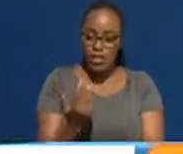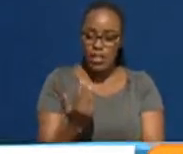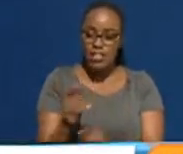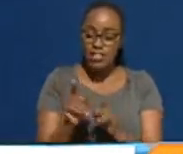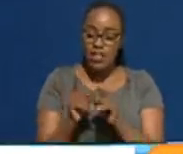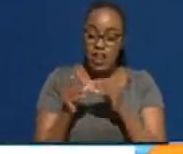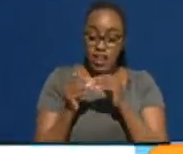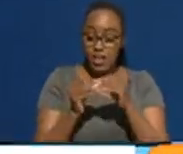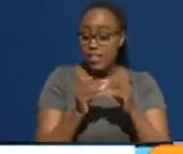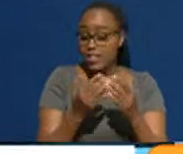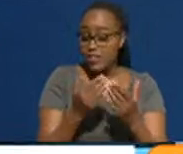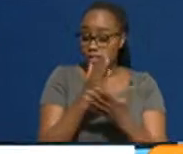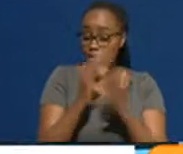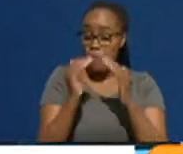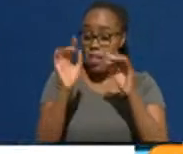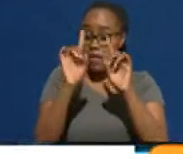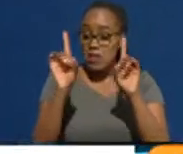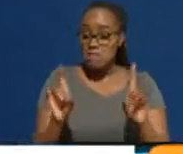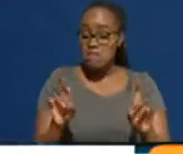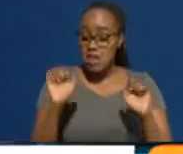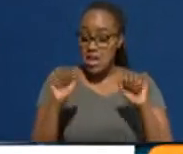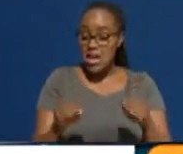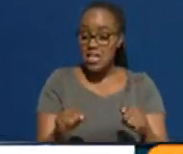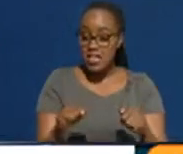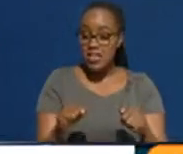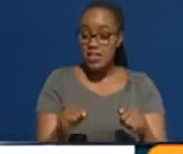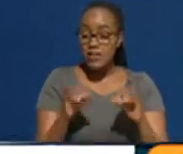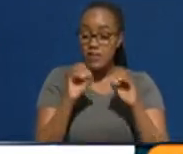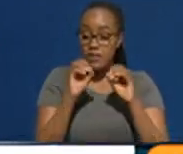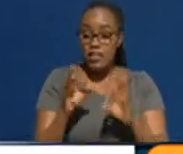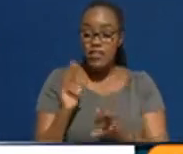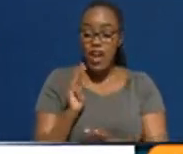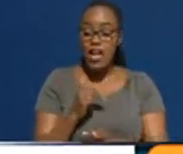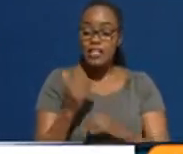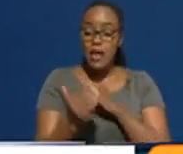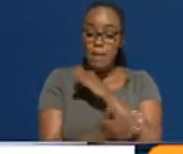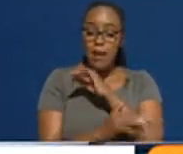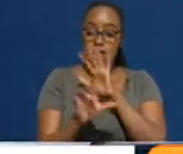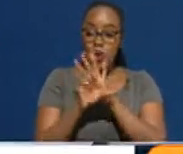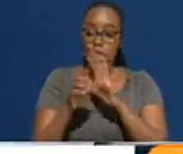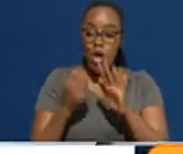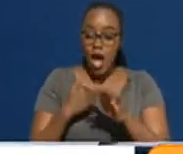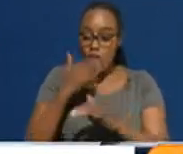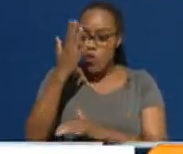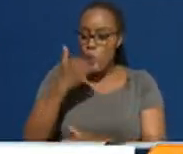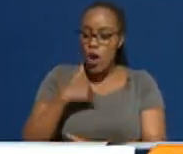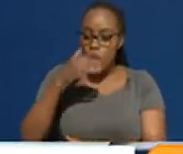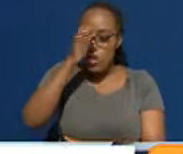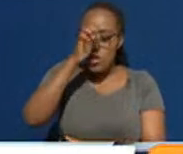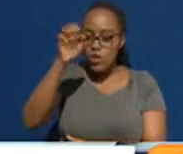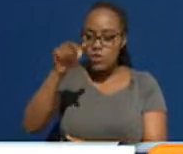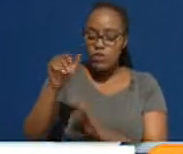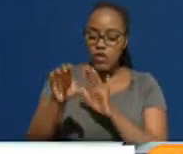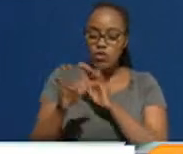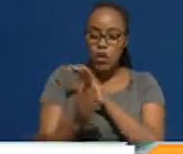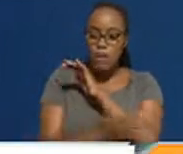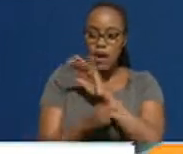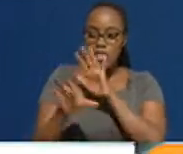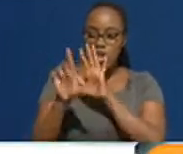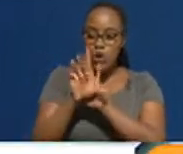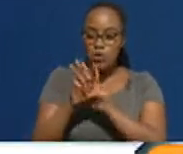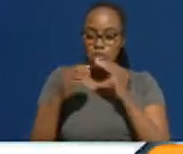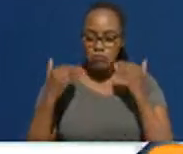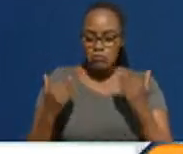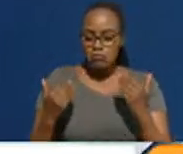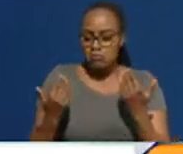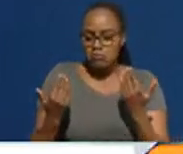give guidance to some level. So we are if they have bad laws, it's because Sakaja and I turn a blind eye to bad laws. And also we over legislate.